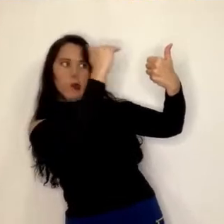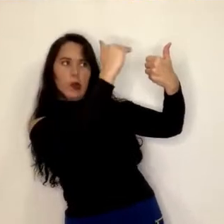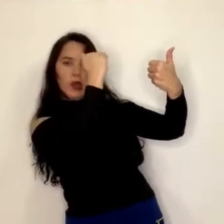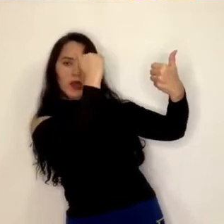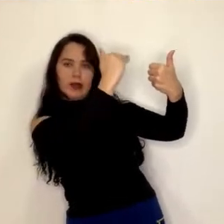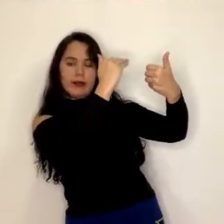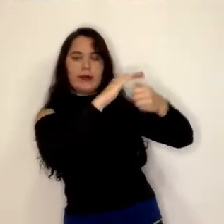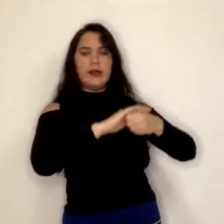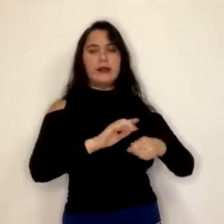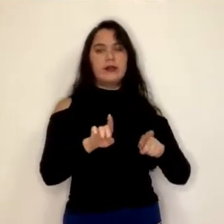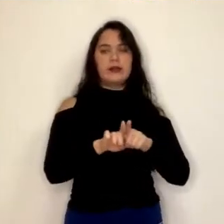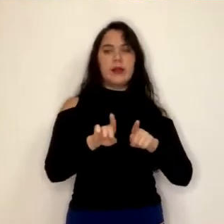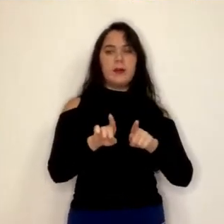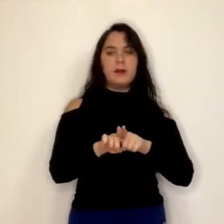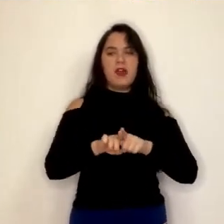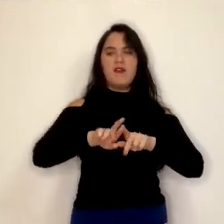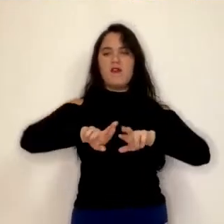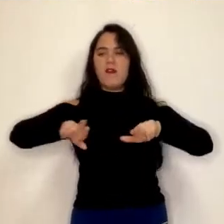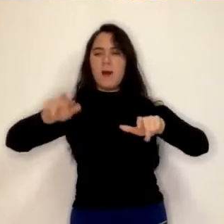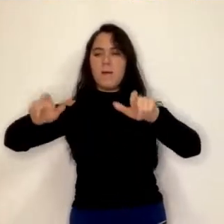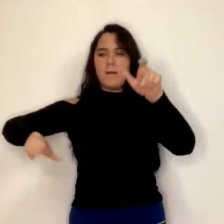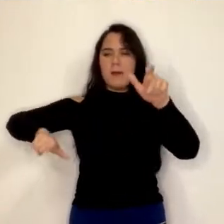hierarchical society that seeks to